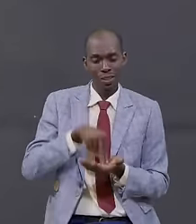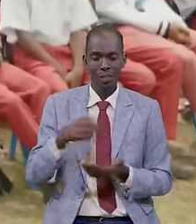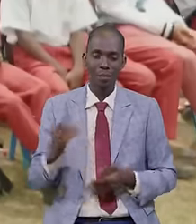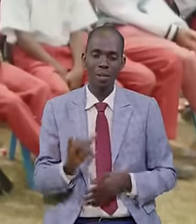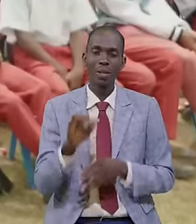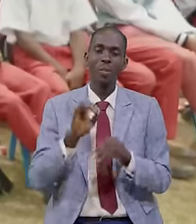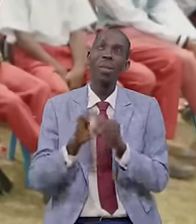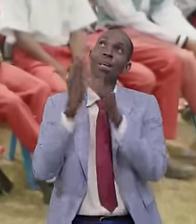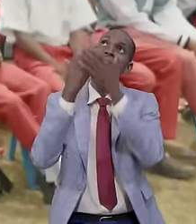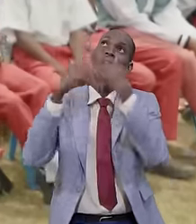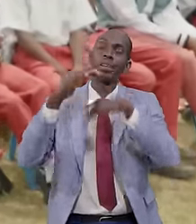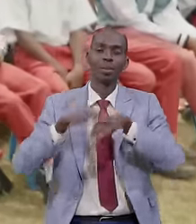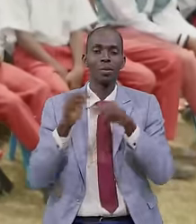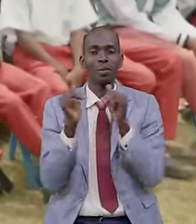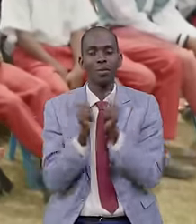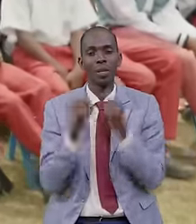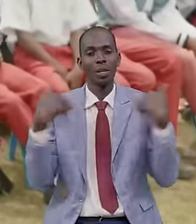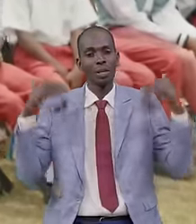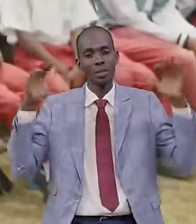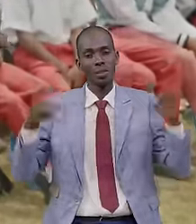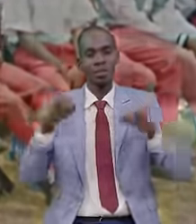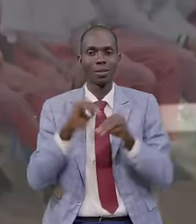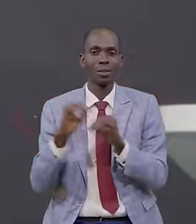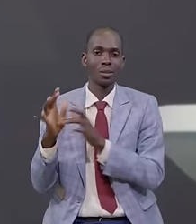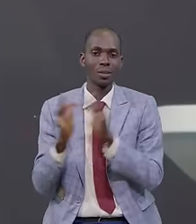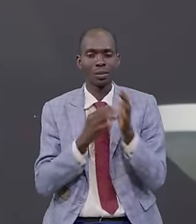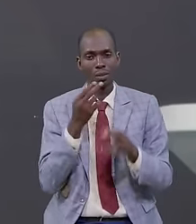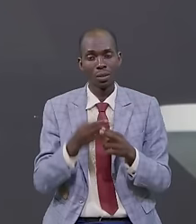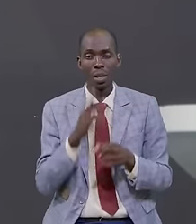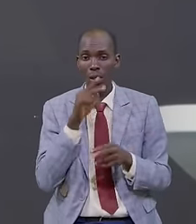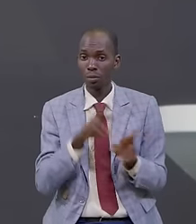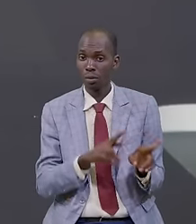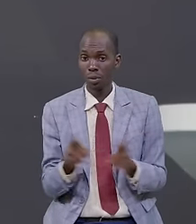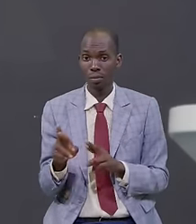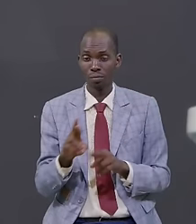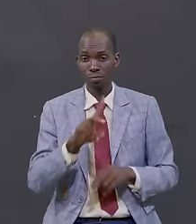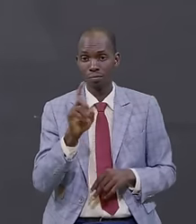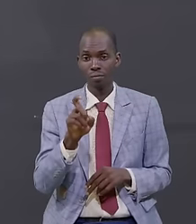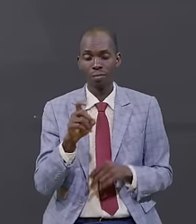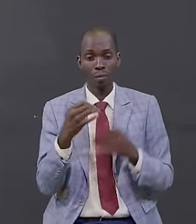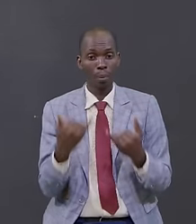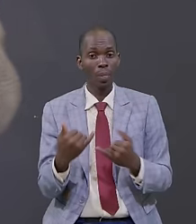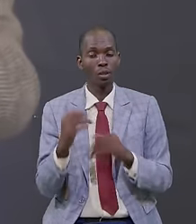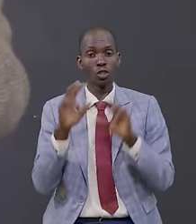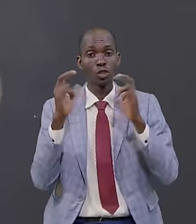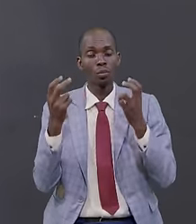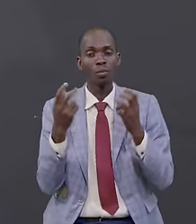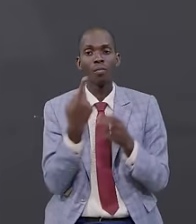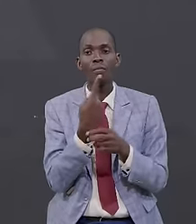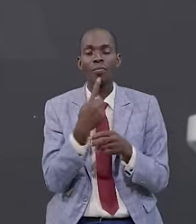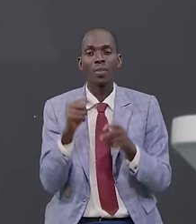heaven. Are you ready? I'm talking to you today on the decision